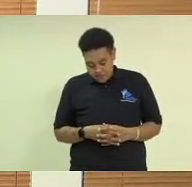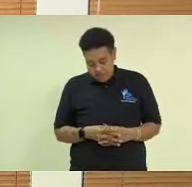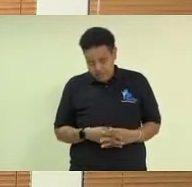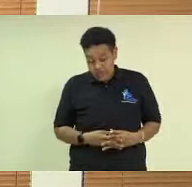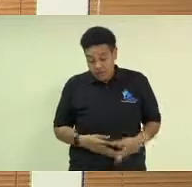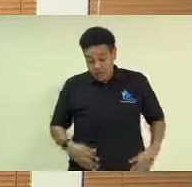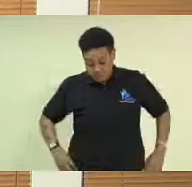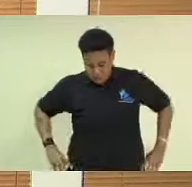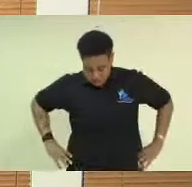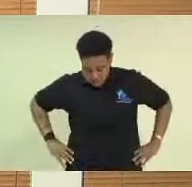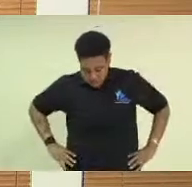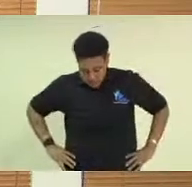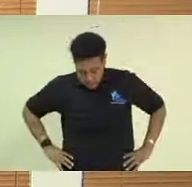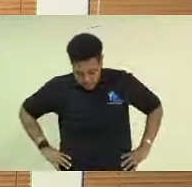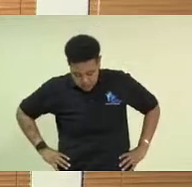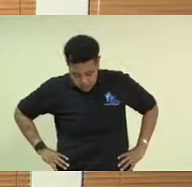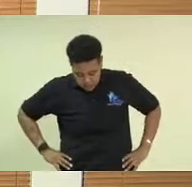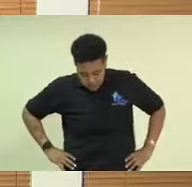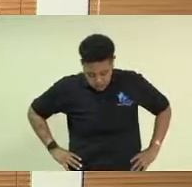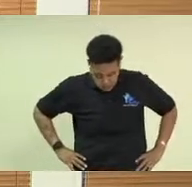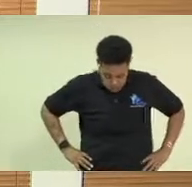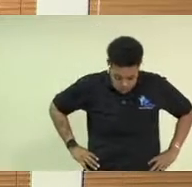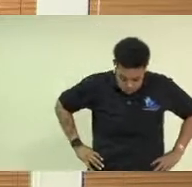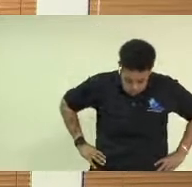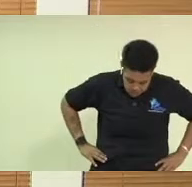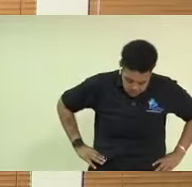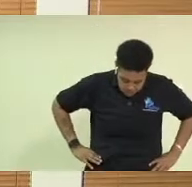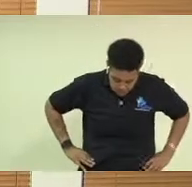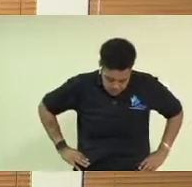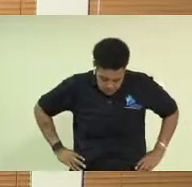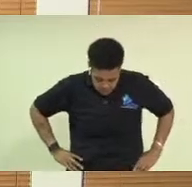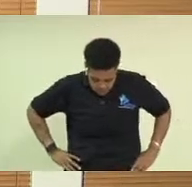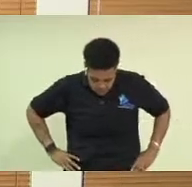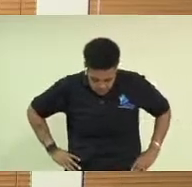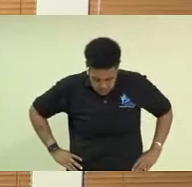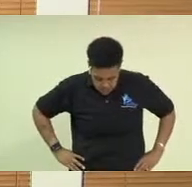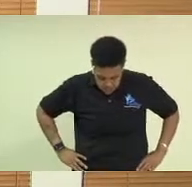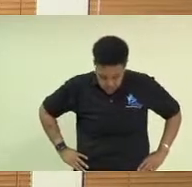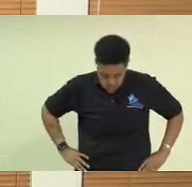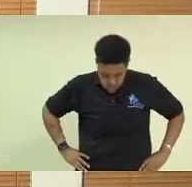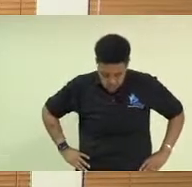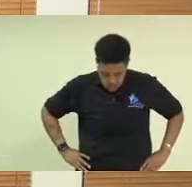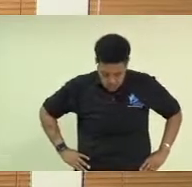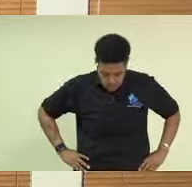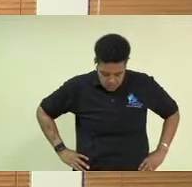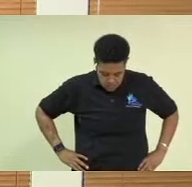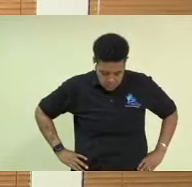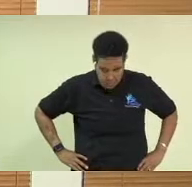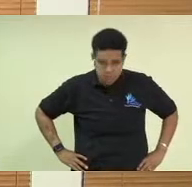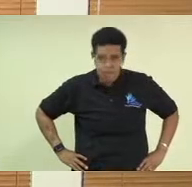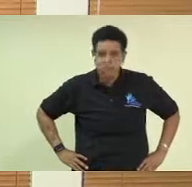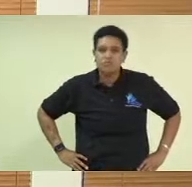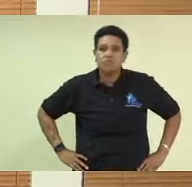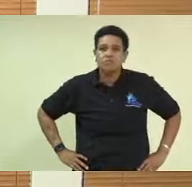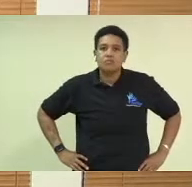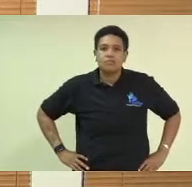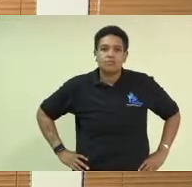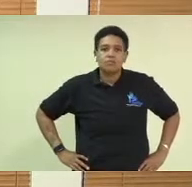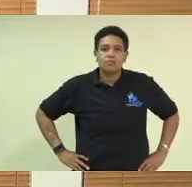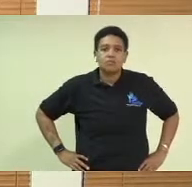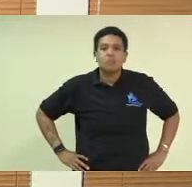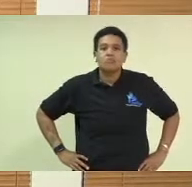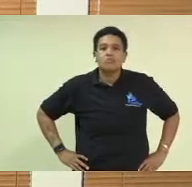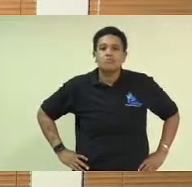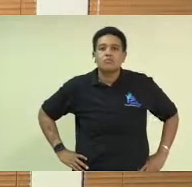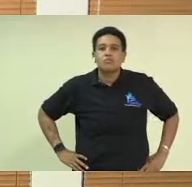publicly a few years back, and had committed to doing something about it by engaging the